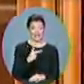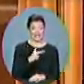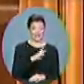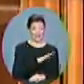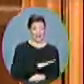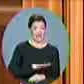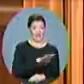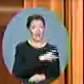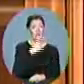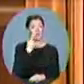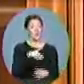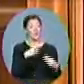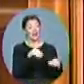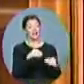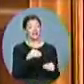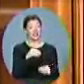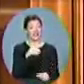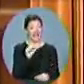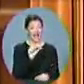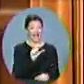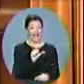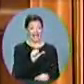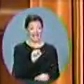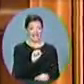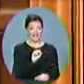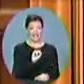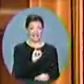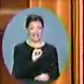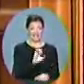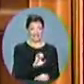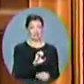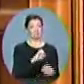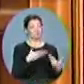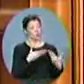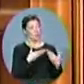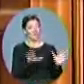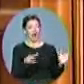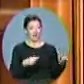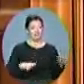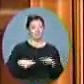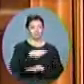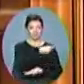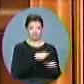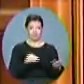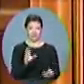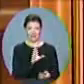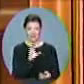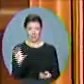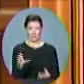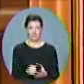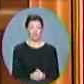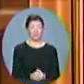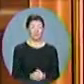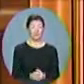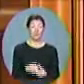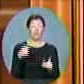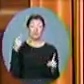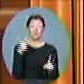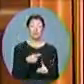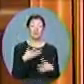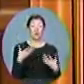markets. The goal is to have the best transportation network facilitating global supply chains between North America and